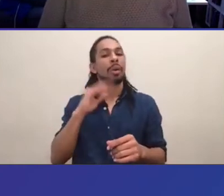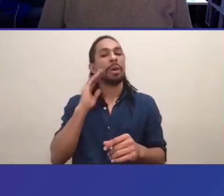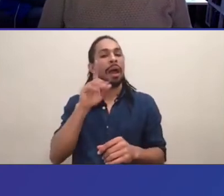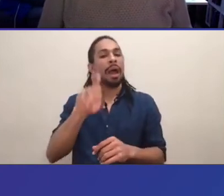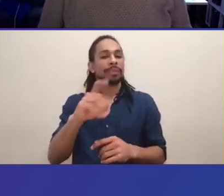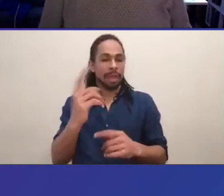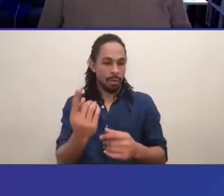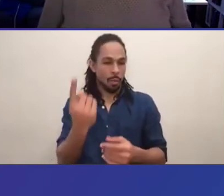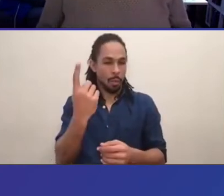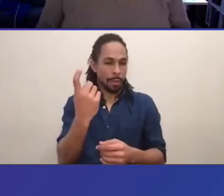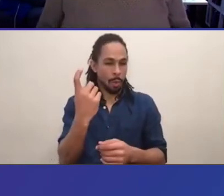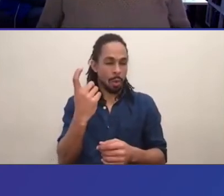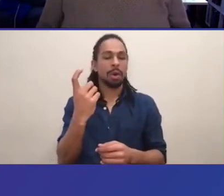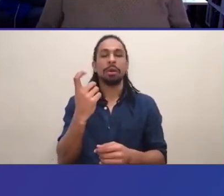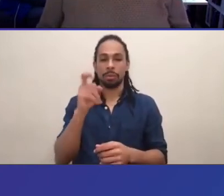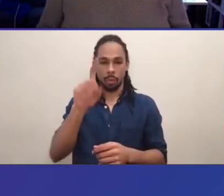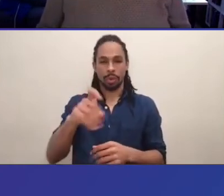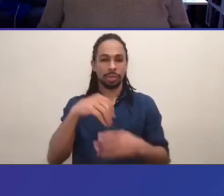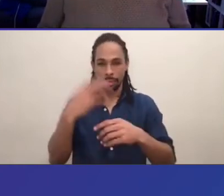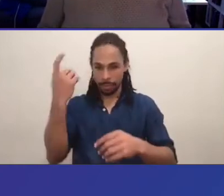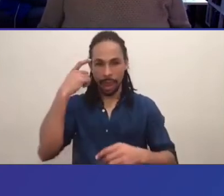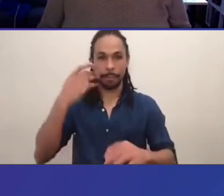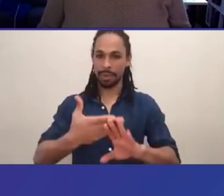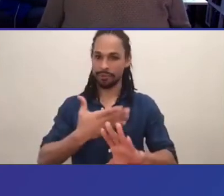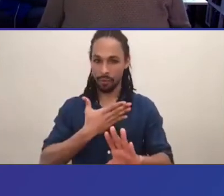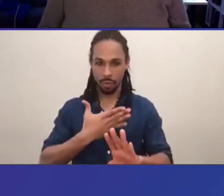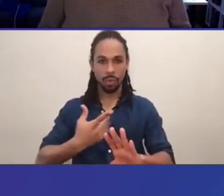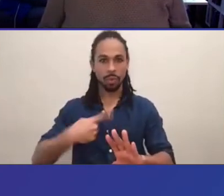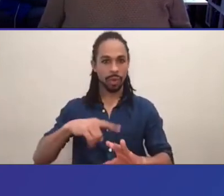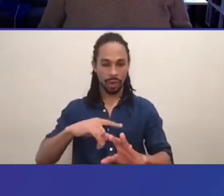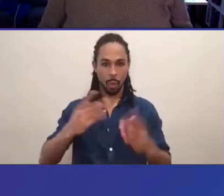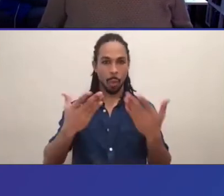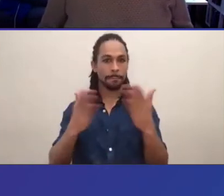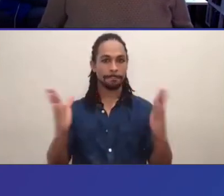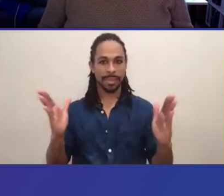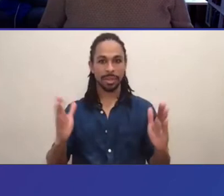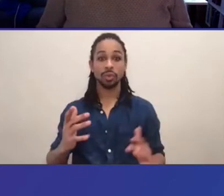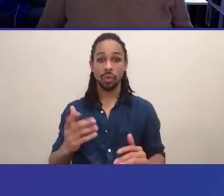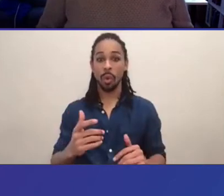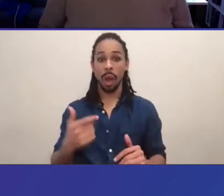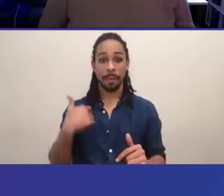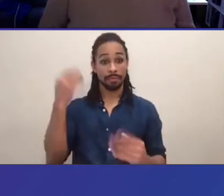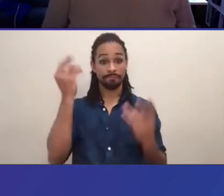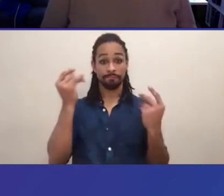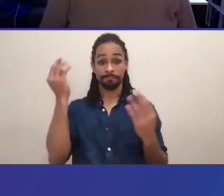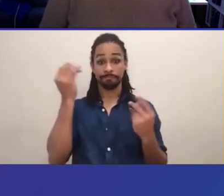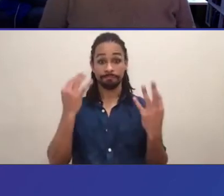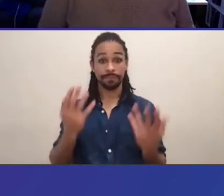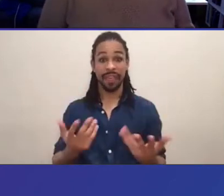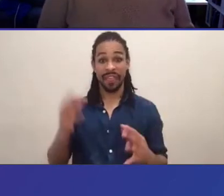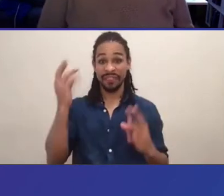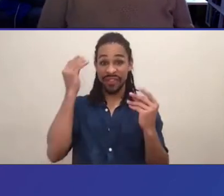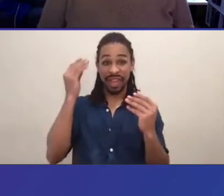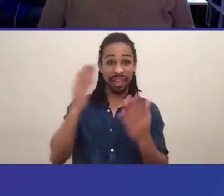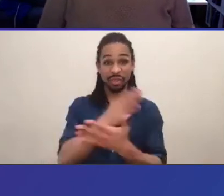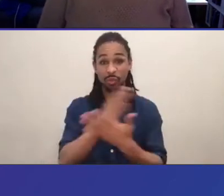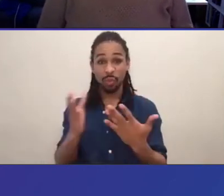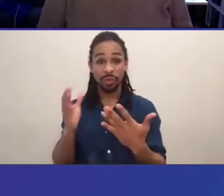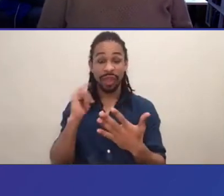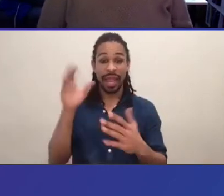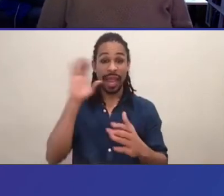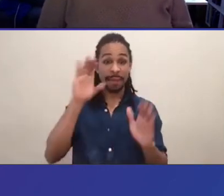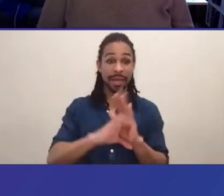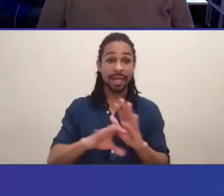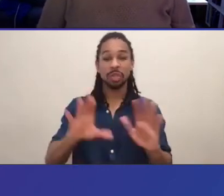which is, that there's a lot of things that I'm kind of cycling through. I'm thinking about that kind of image, as I'm